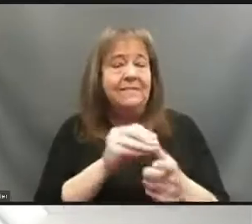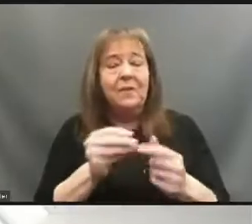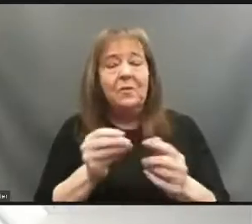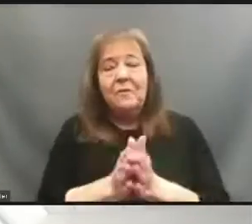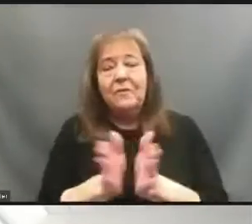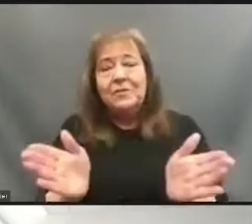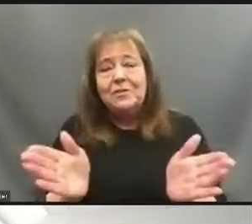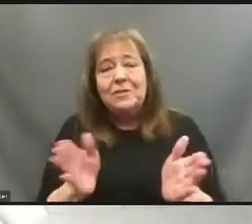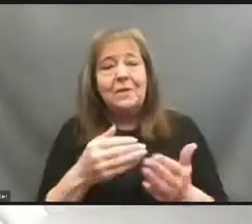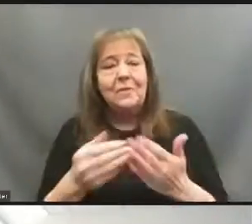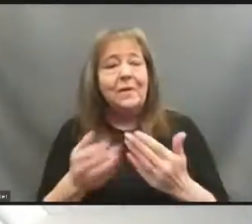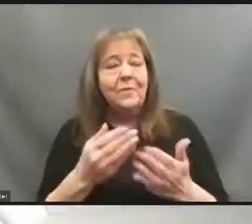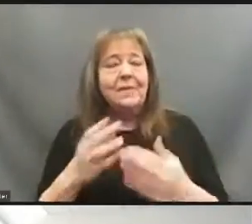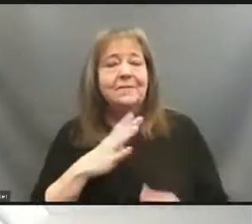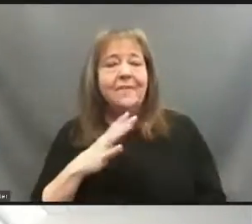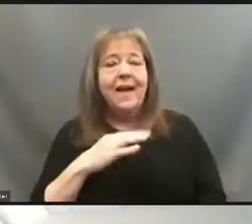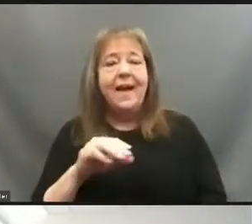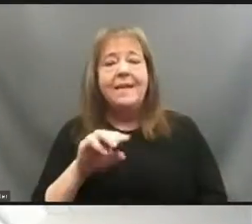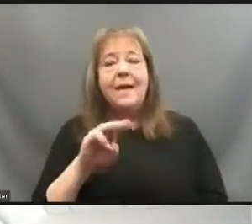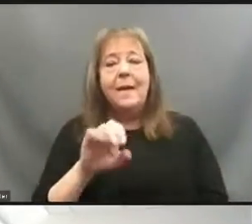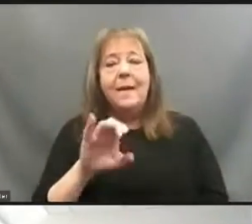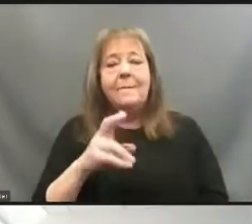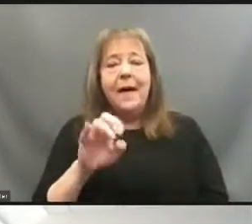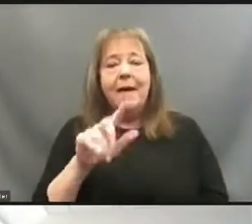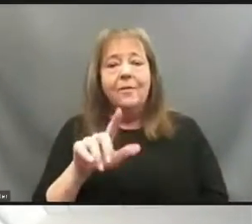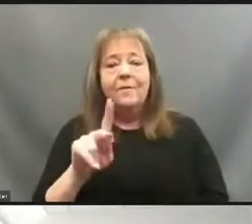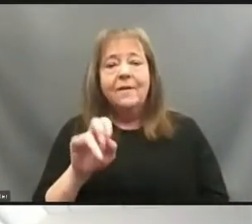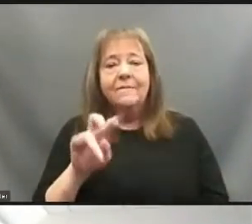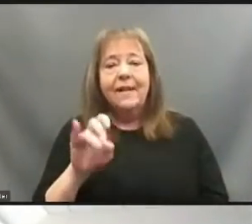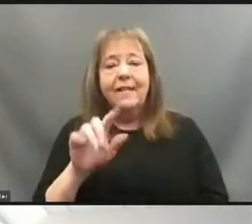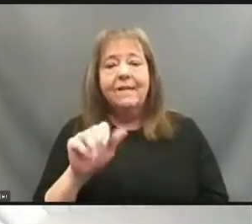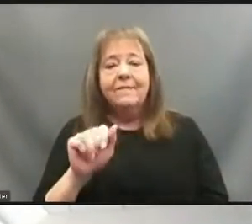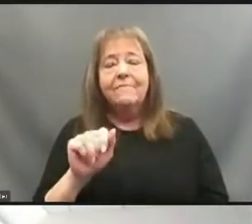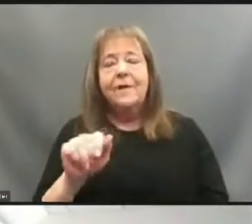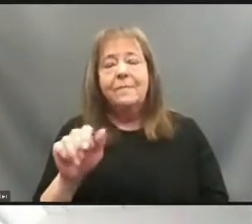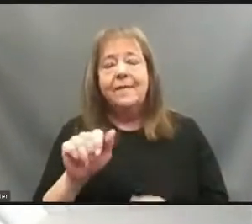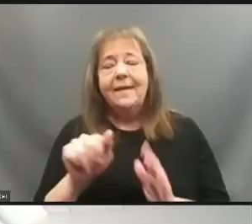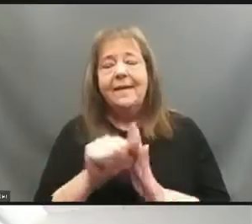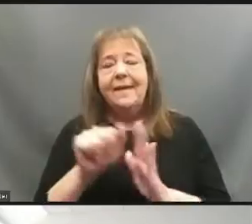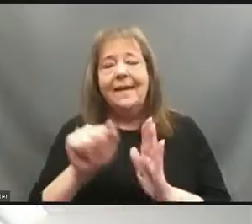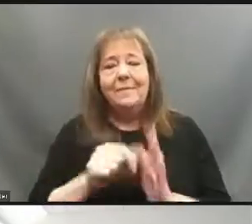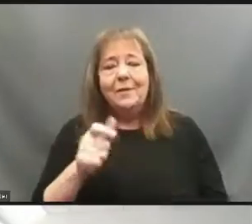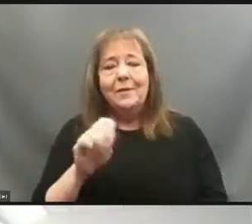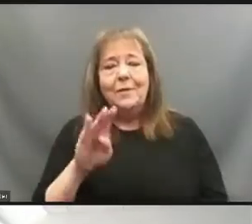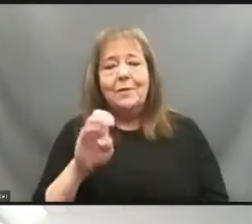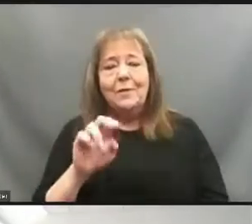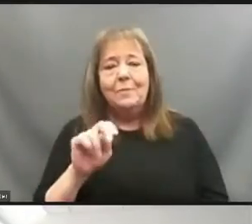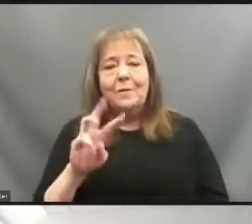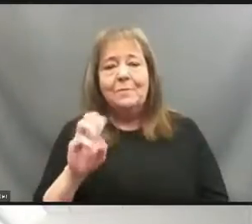Let's go and start with Michael Cavello of the Amarillo Globe News. Michael, how are you?